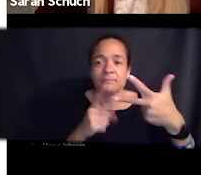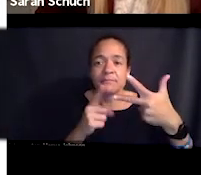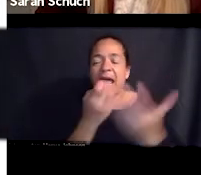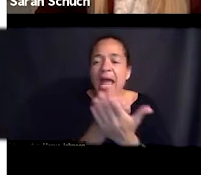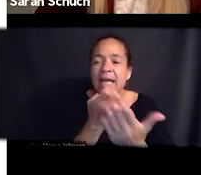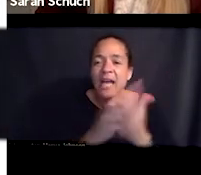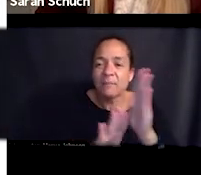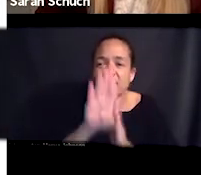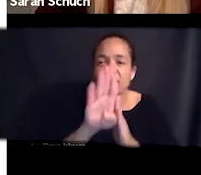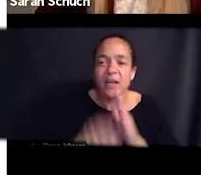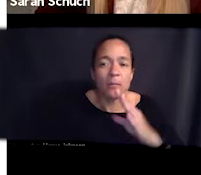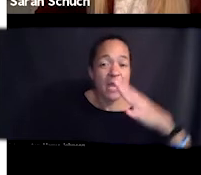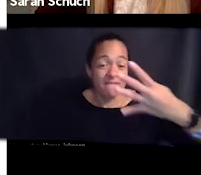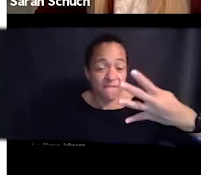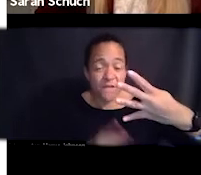the top four priorities.